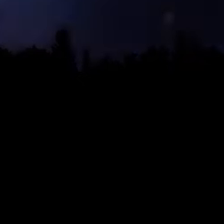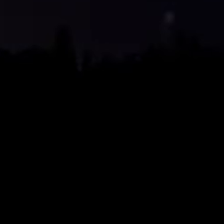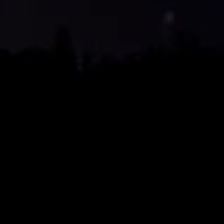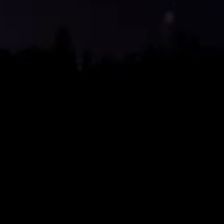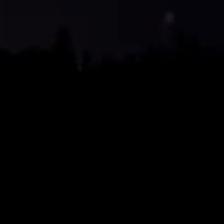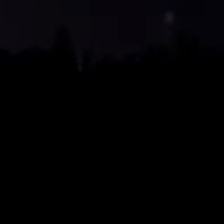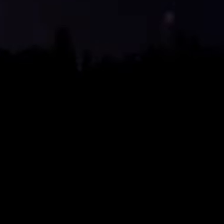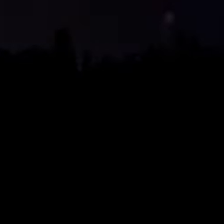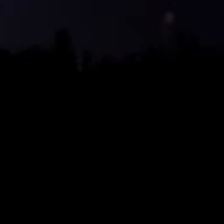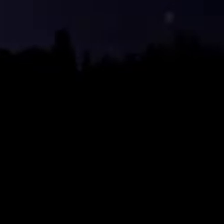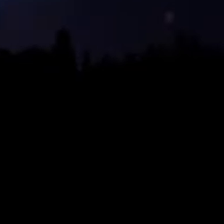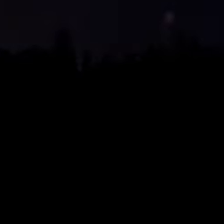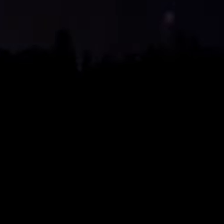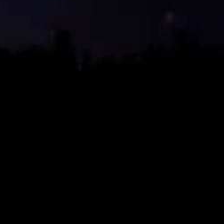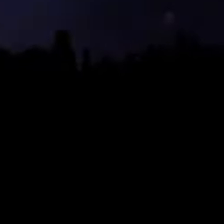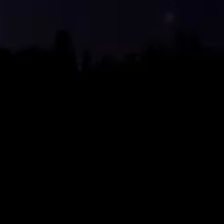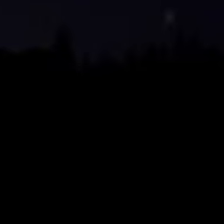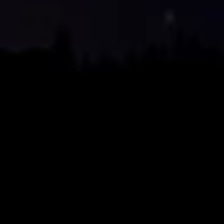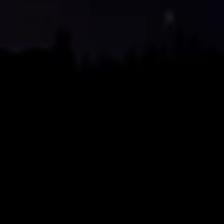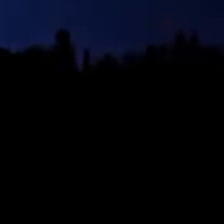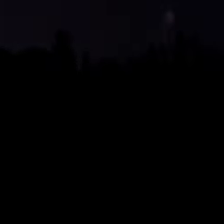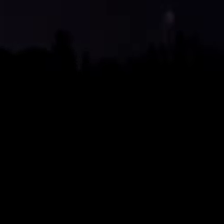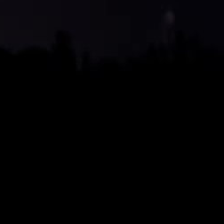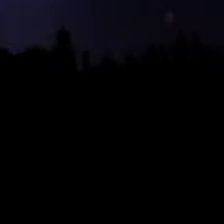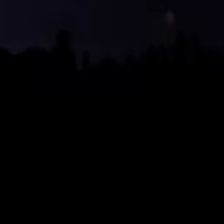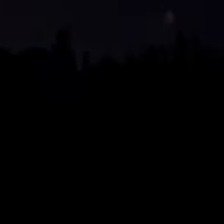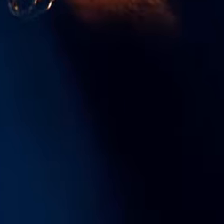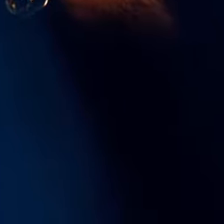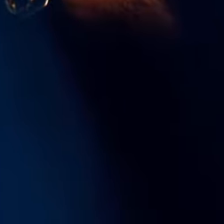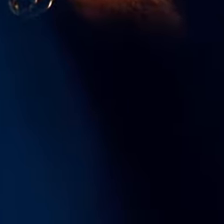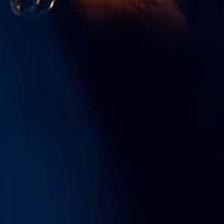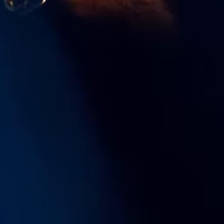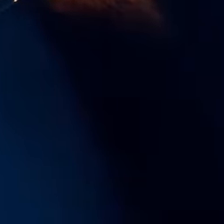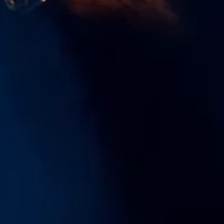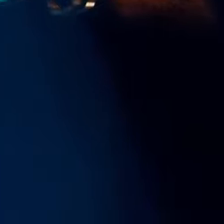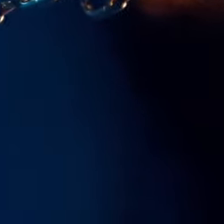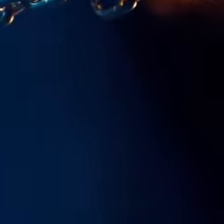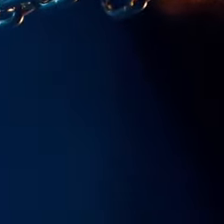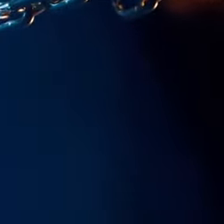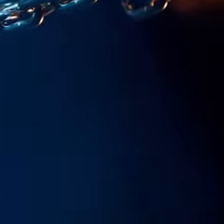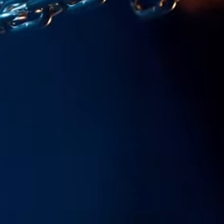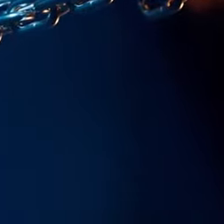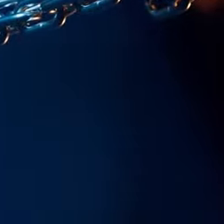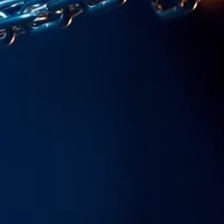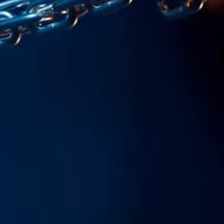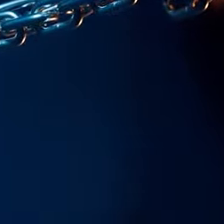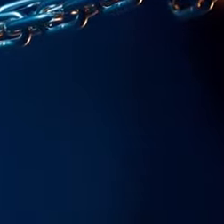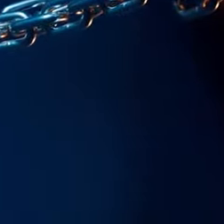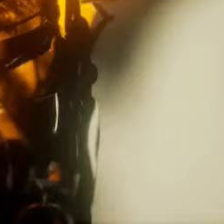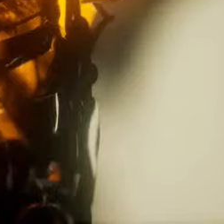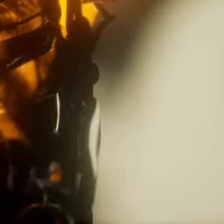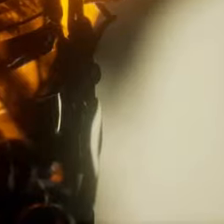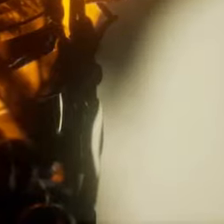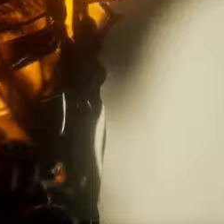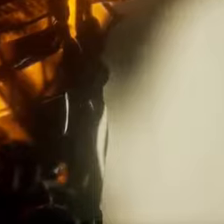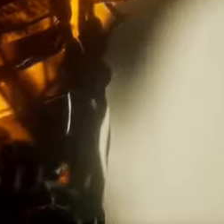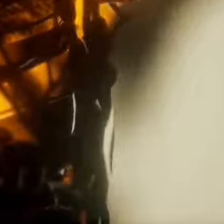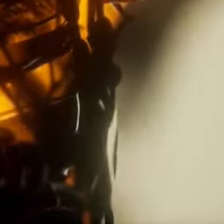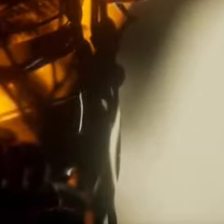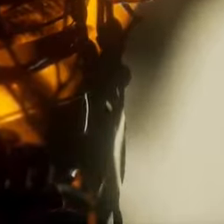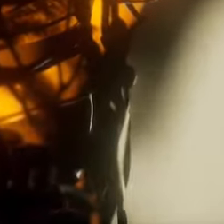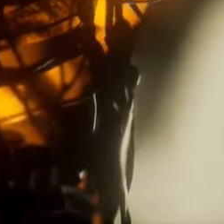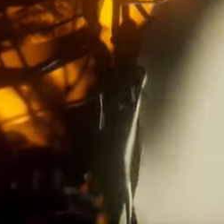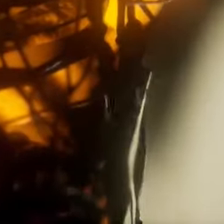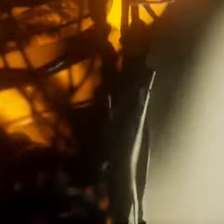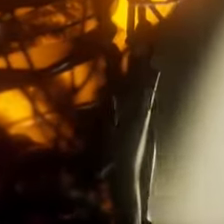A night where the storms of life dissipate. A night where the captivity of the evil ones are turned away. A night where dry